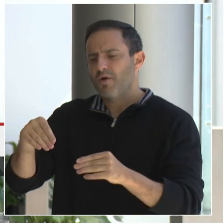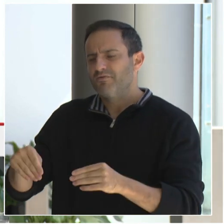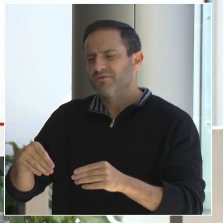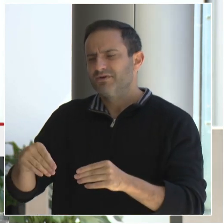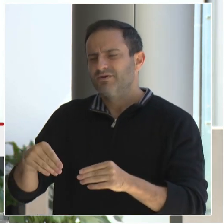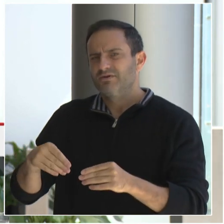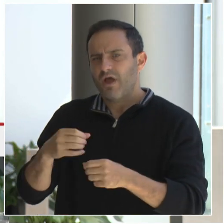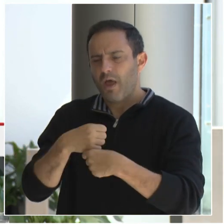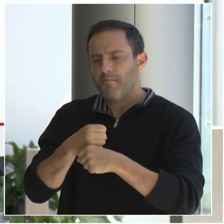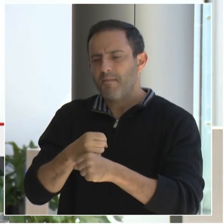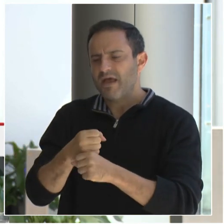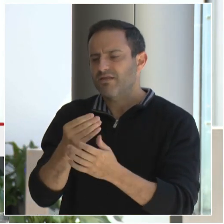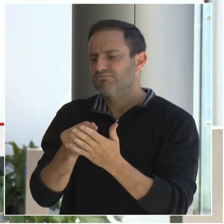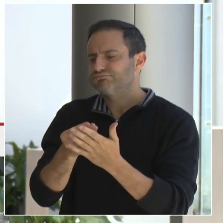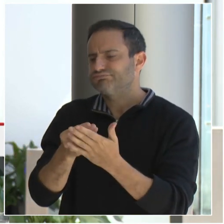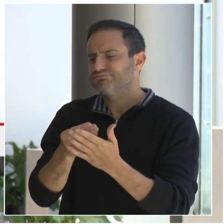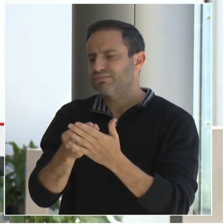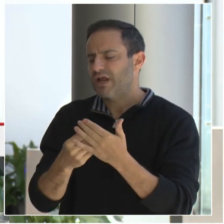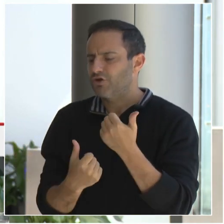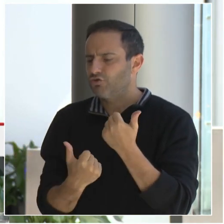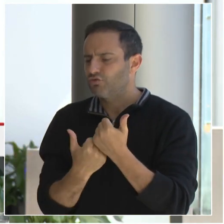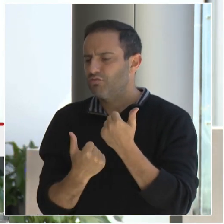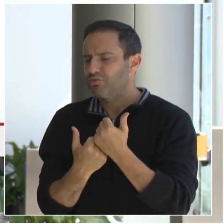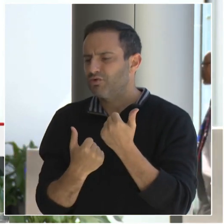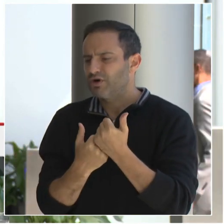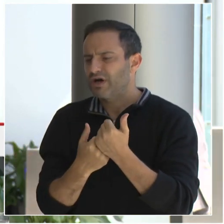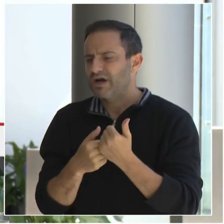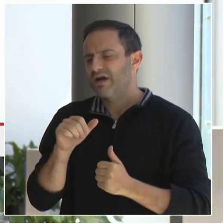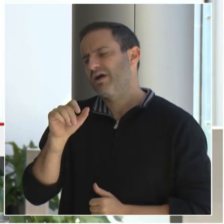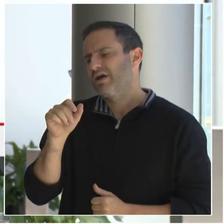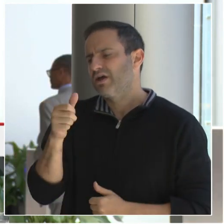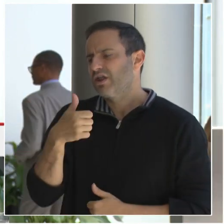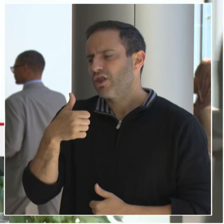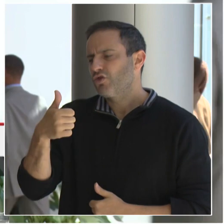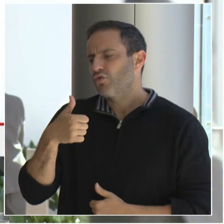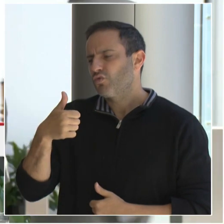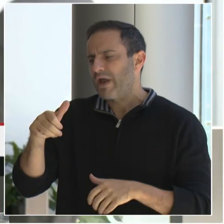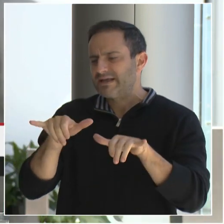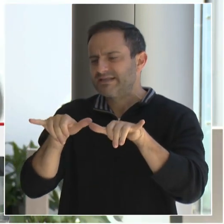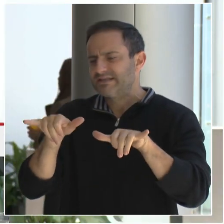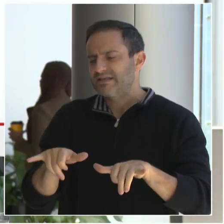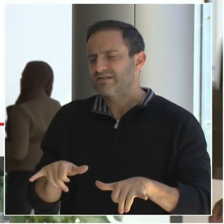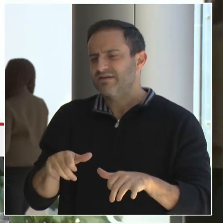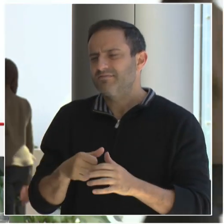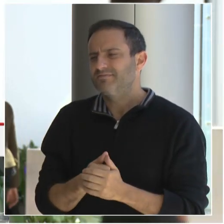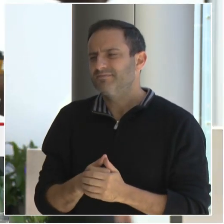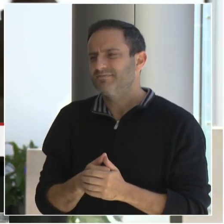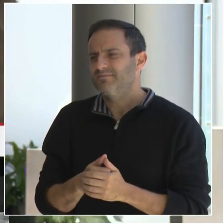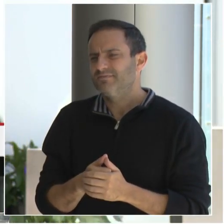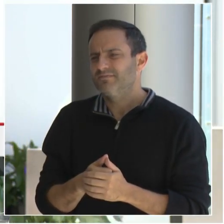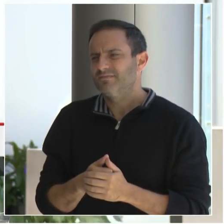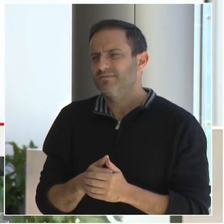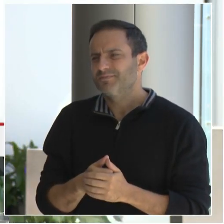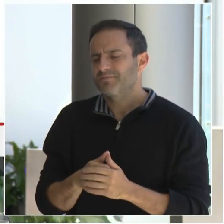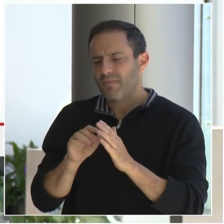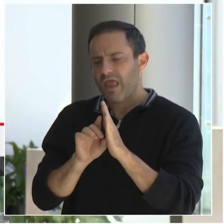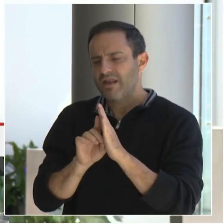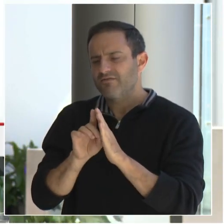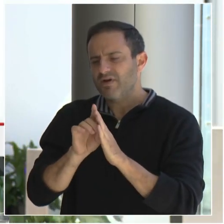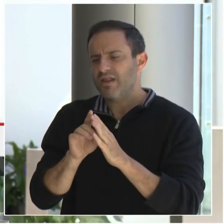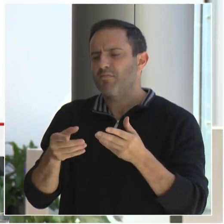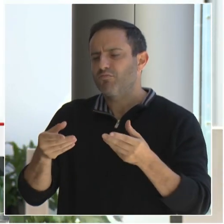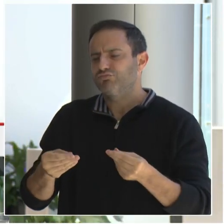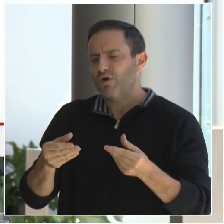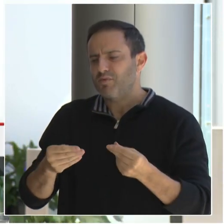generates revenue to support the region's transit system by allowing Metro to move out of leased space as well as develop property that we